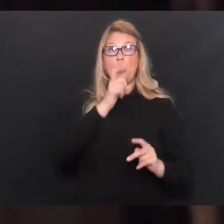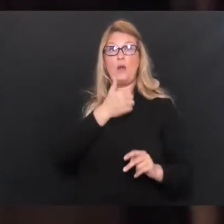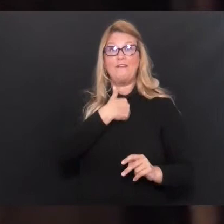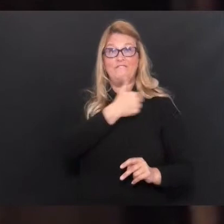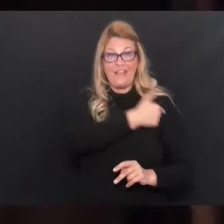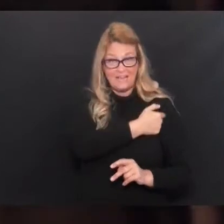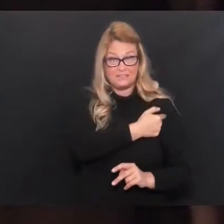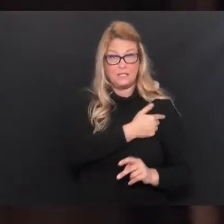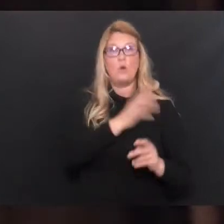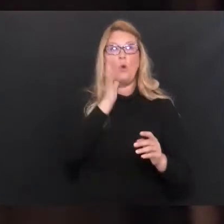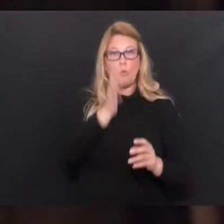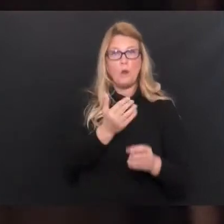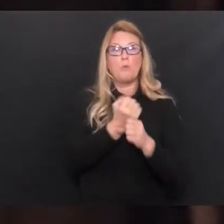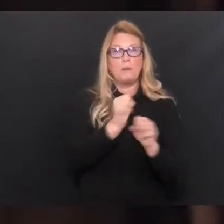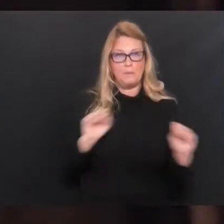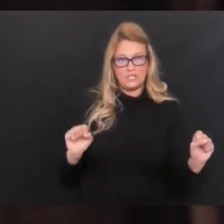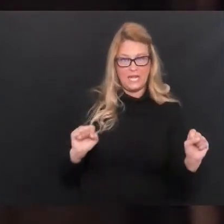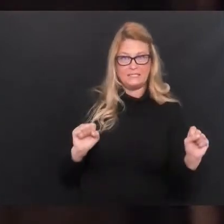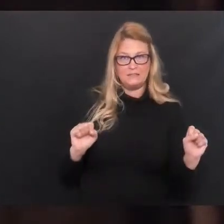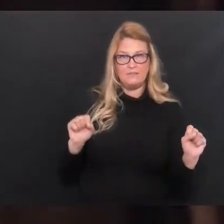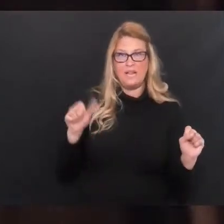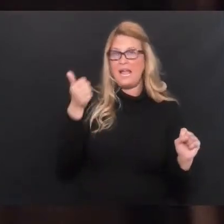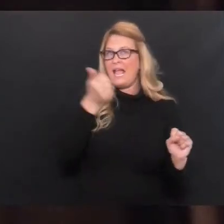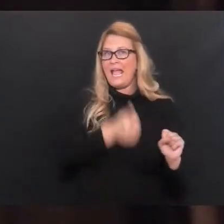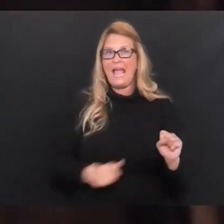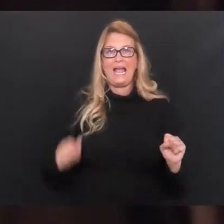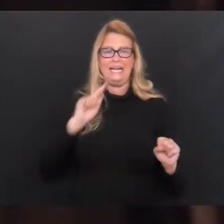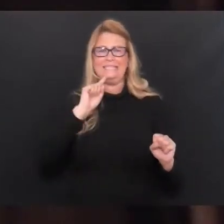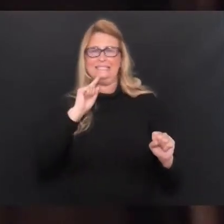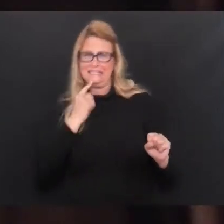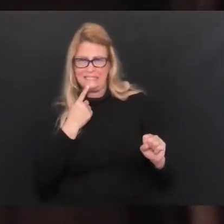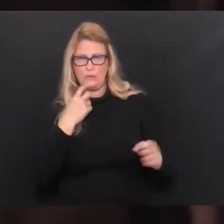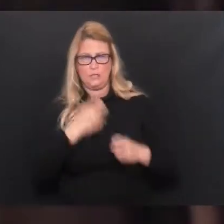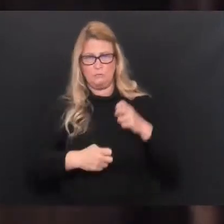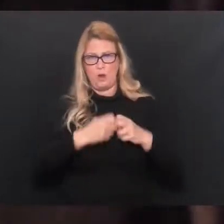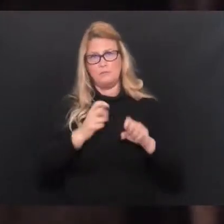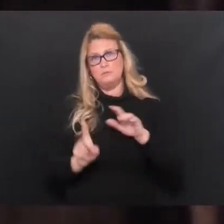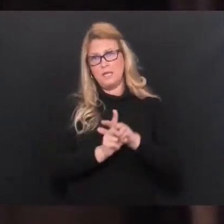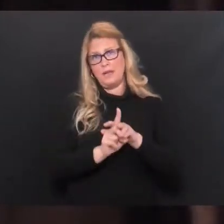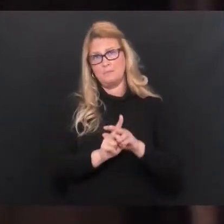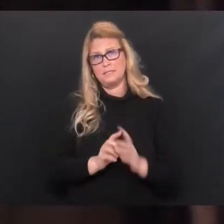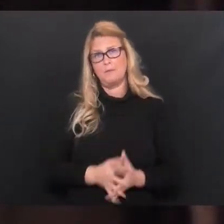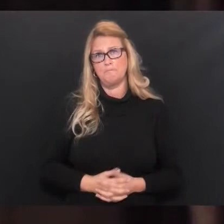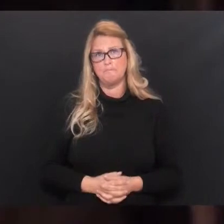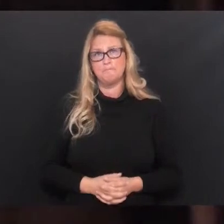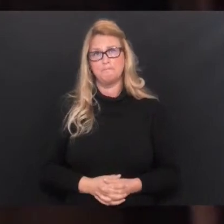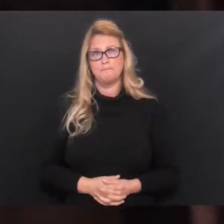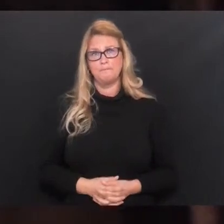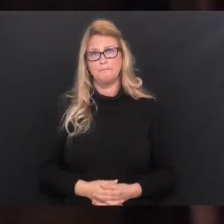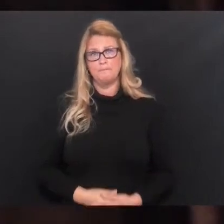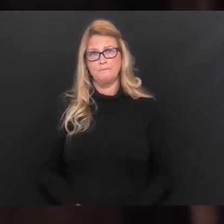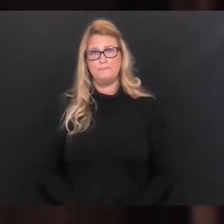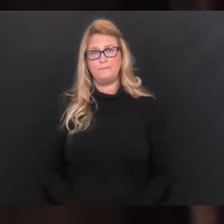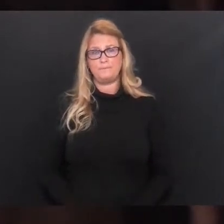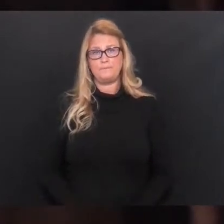protected against the, any severe manifestations of these variant viruses.